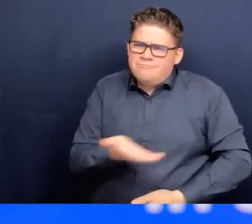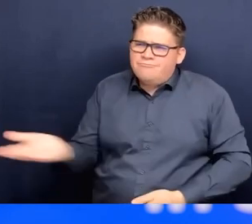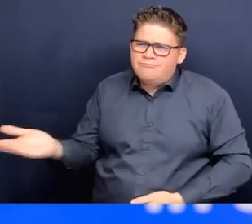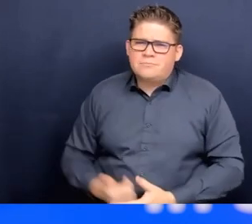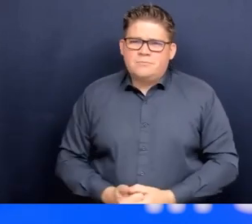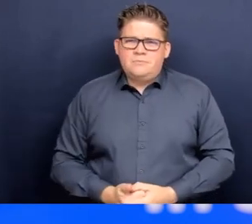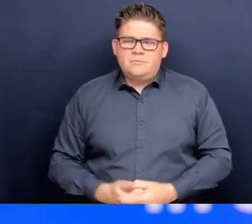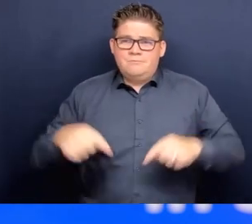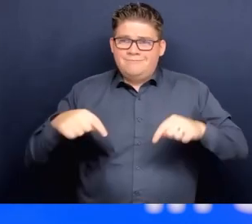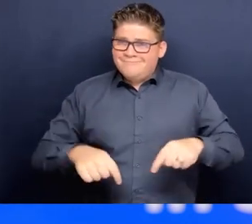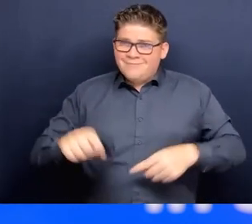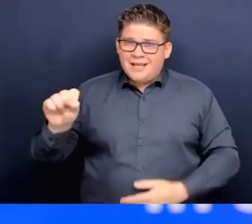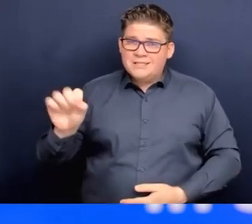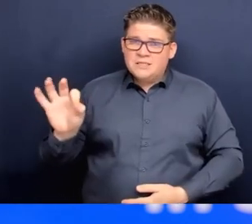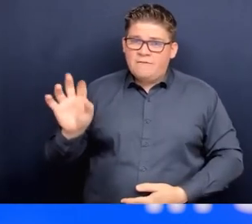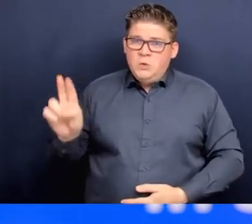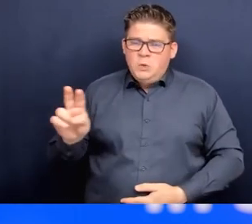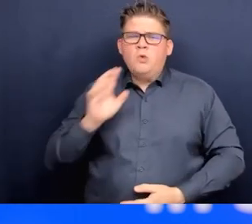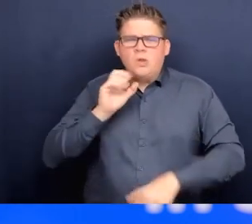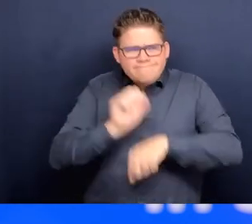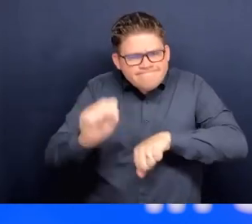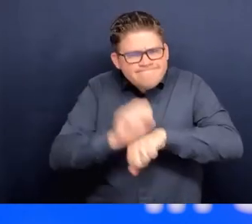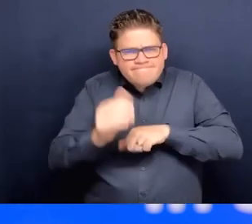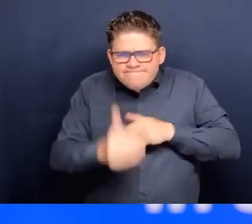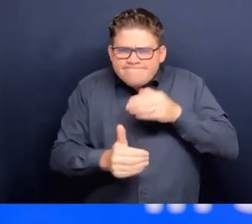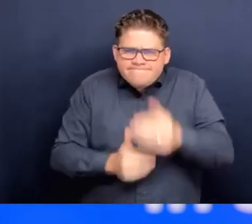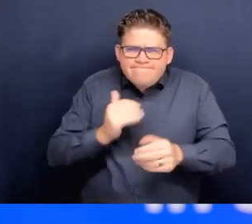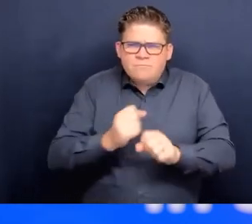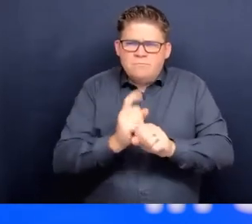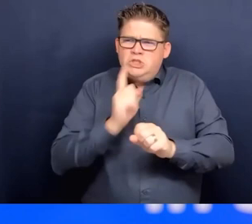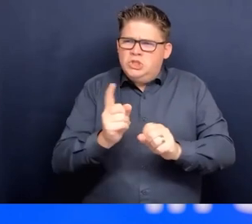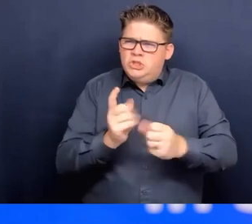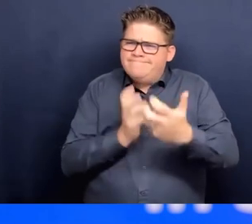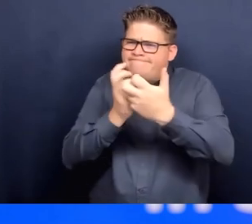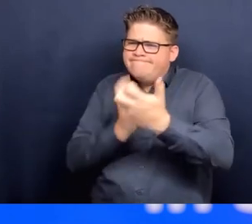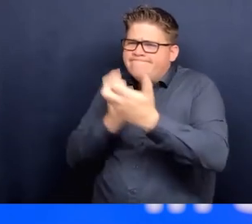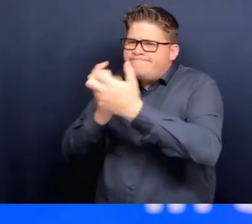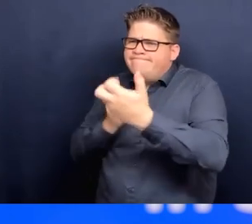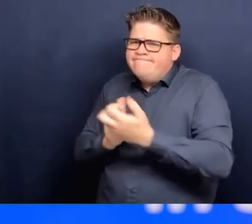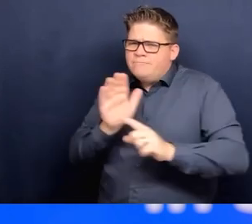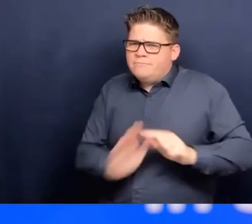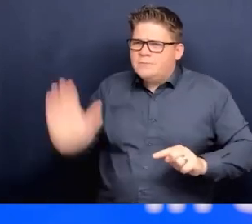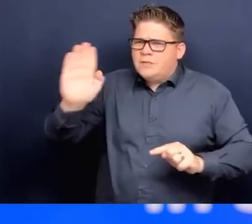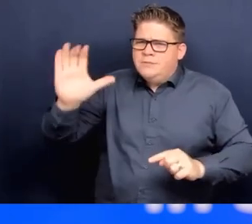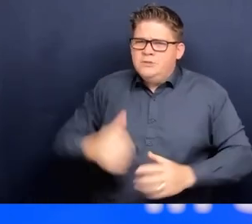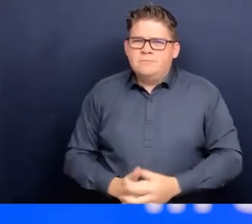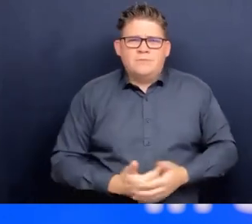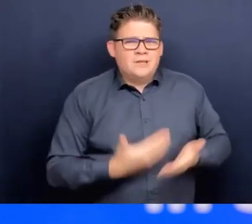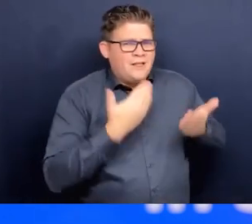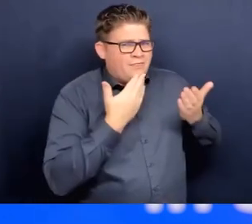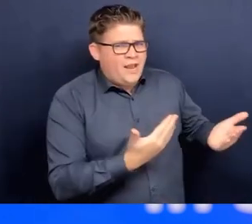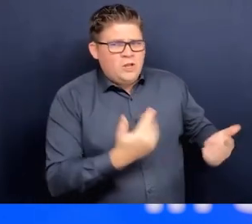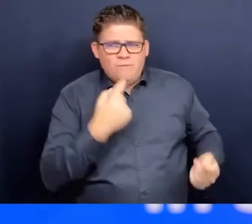responsibility that we owe to each other. And I can promise you that everyone at SFU will continue working as hard as we can